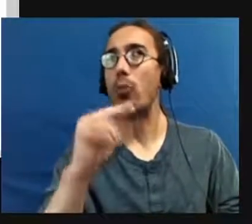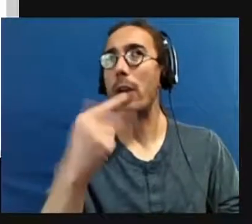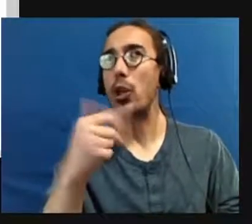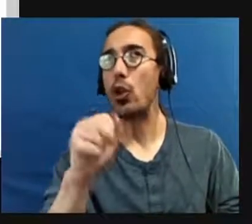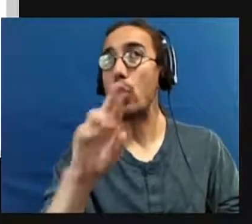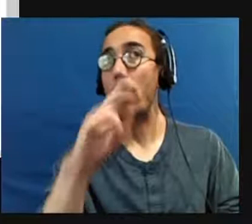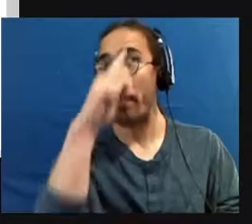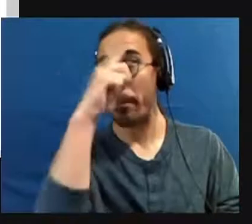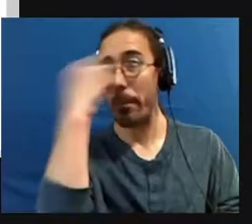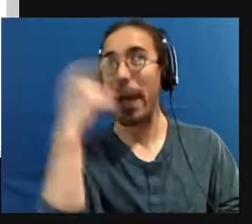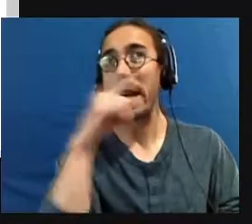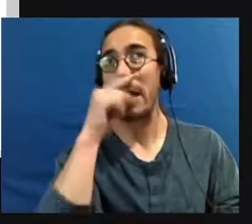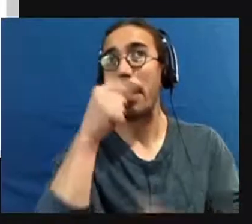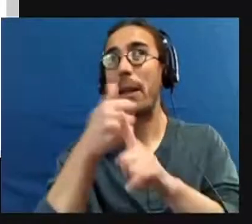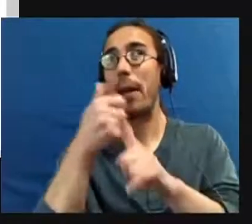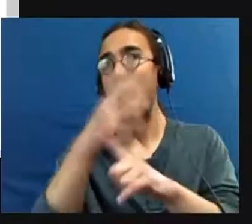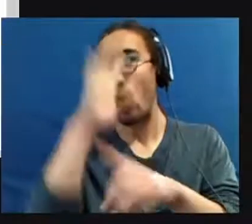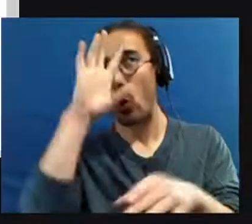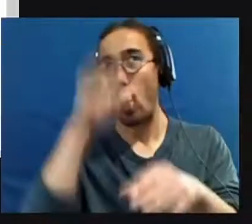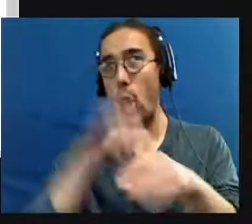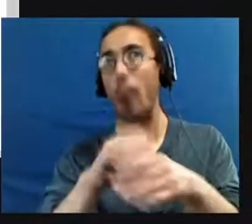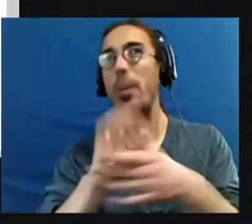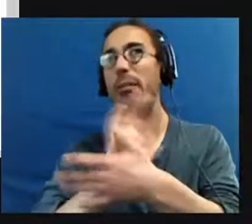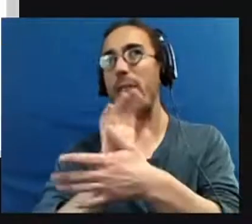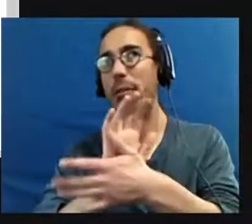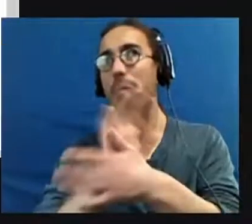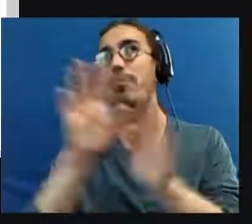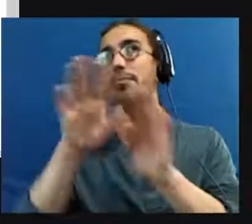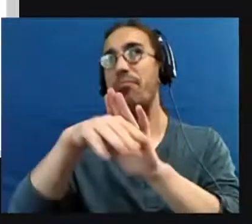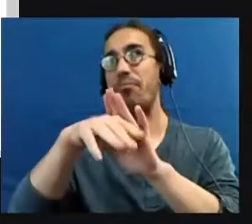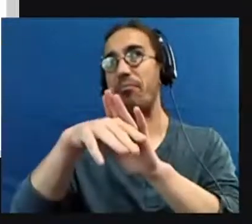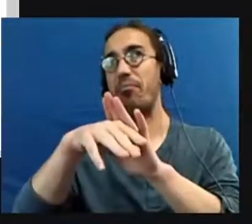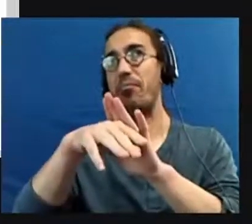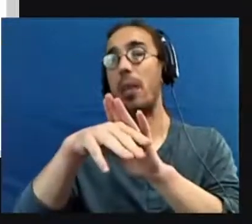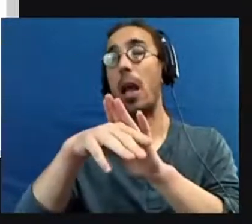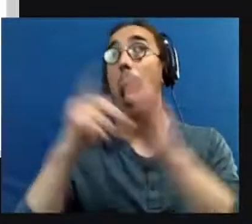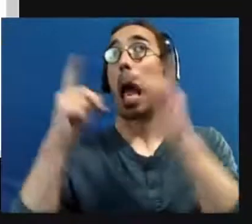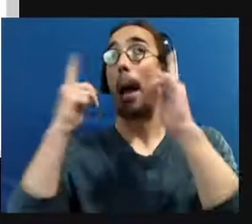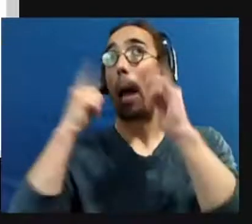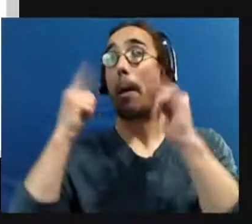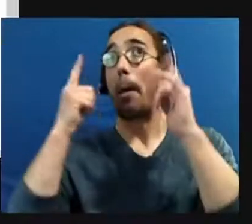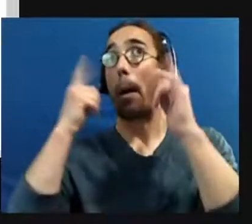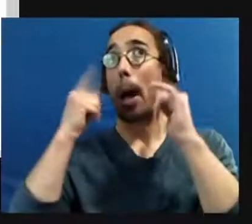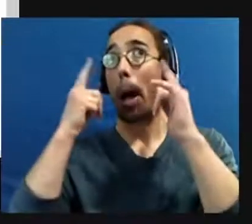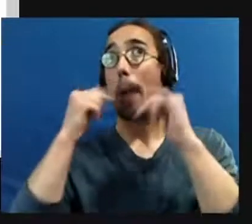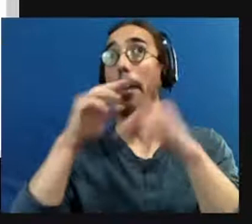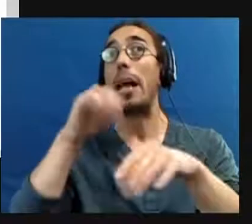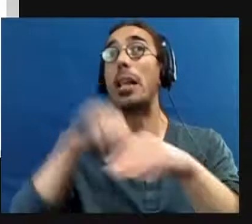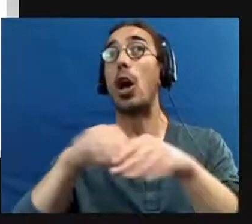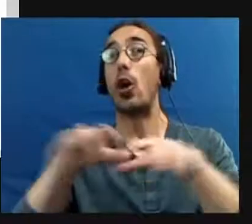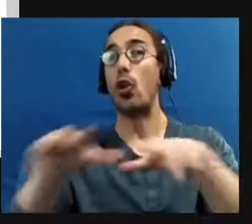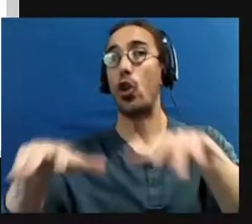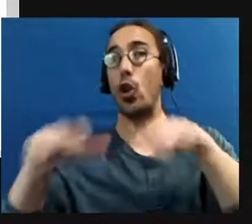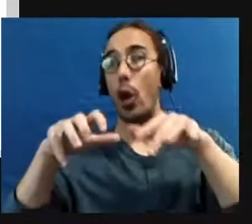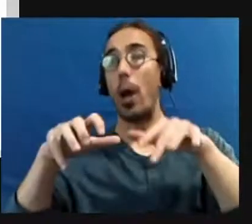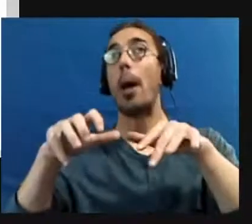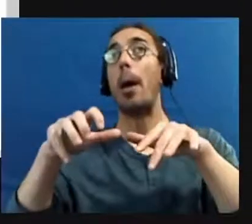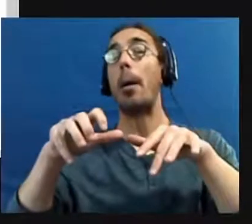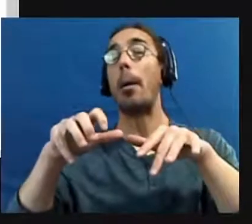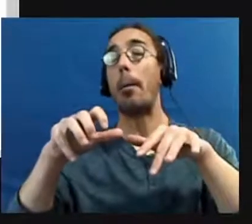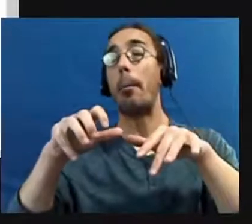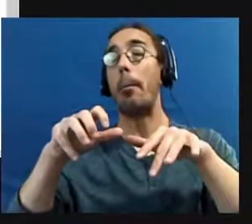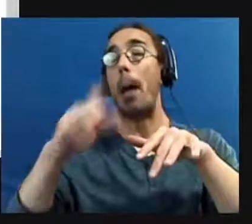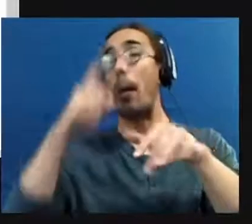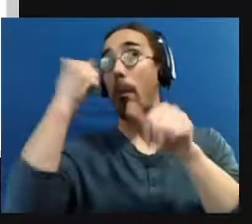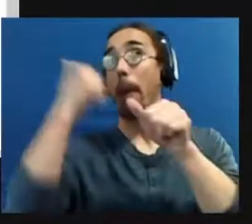who was autistic. It was canon in the film. And I bawled my eyes out in the cinema because I felt so seen. And I remembered so many